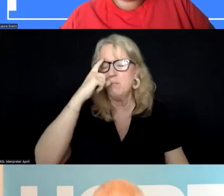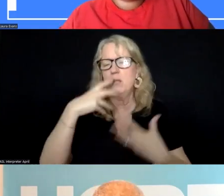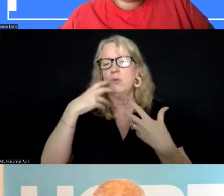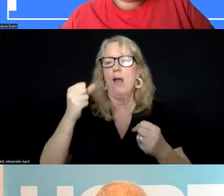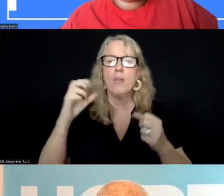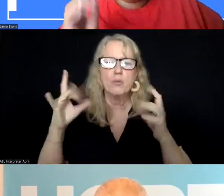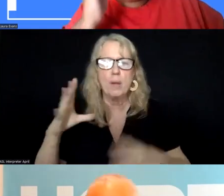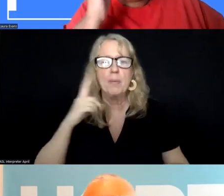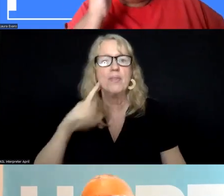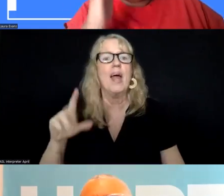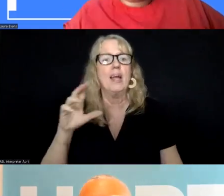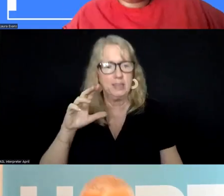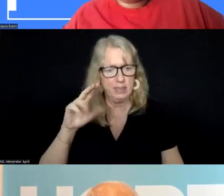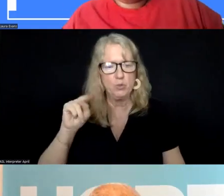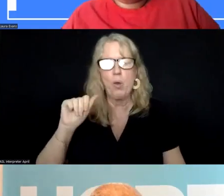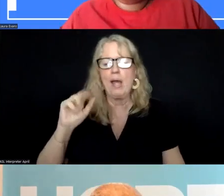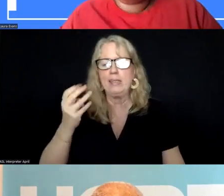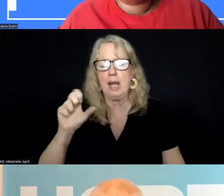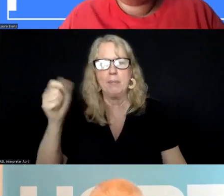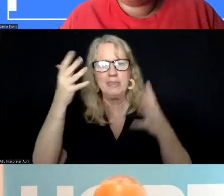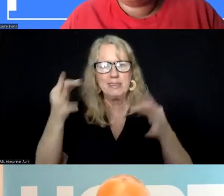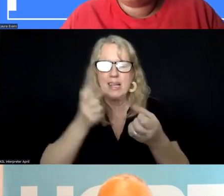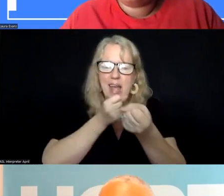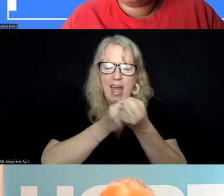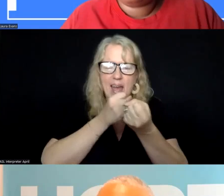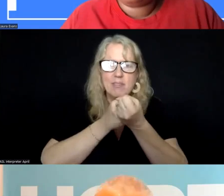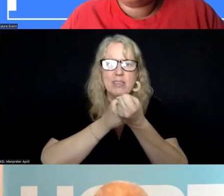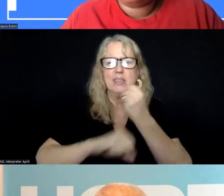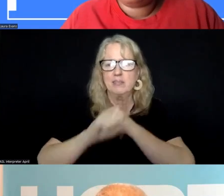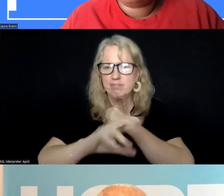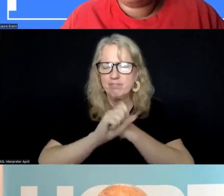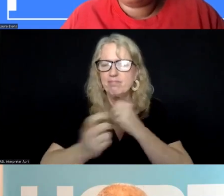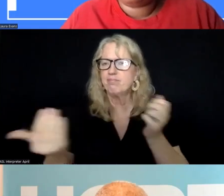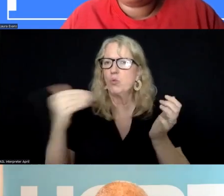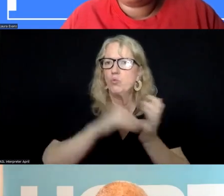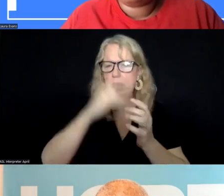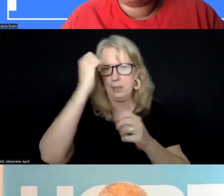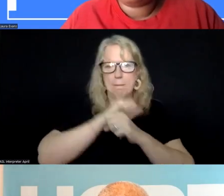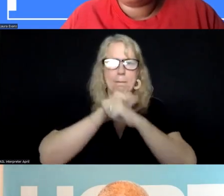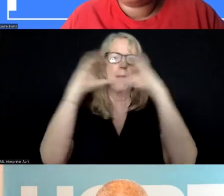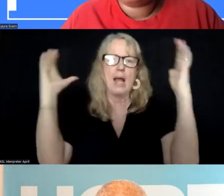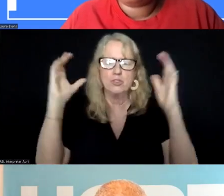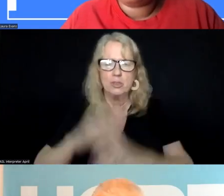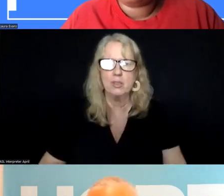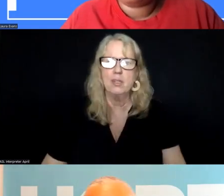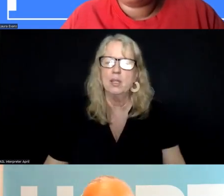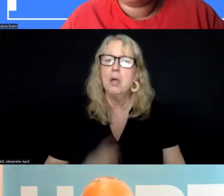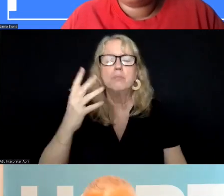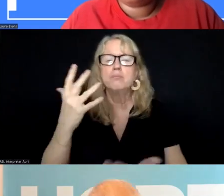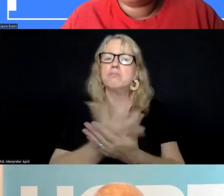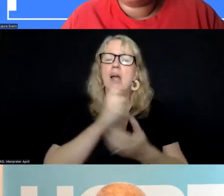why NAMI decided to call our 988 advocacy campaign Reimagine, because we all have opportunity